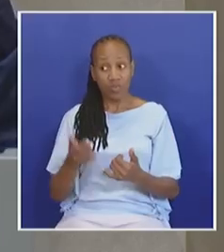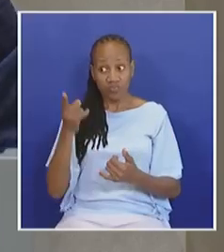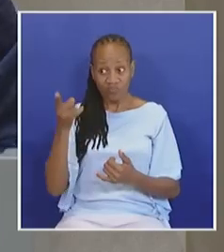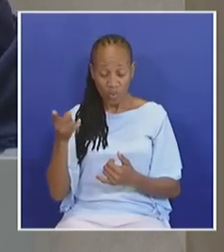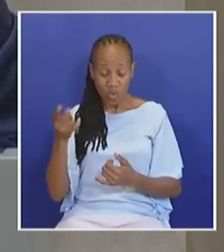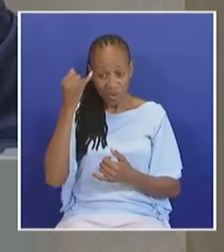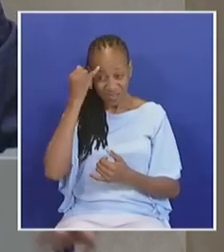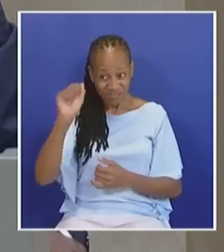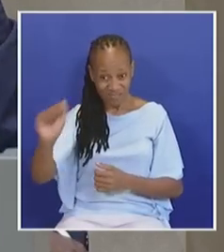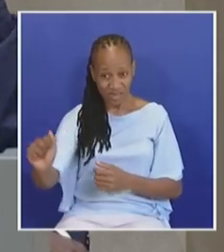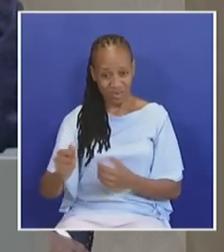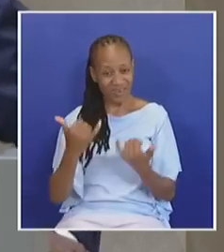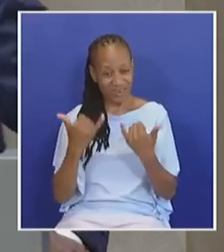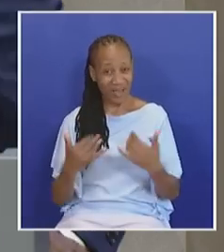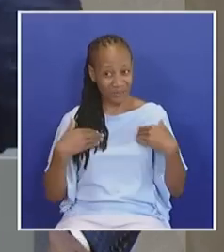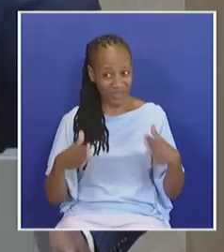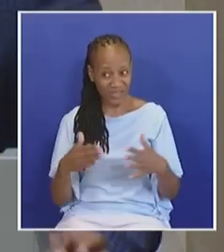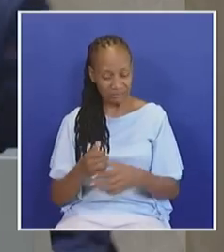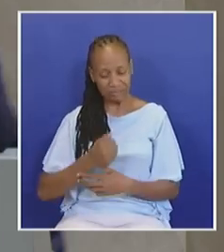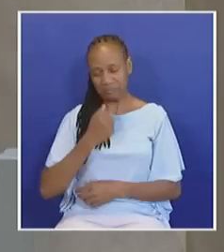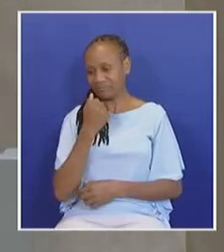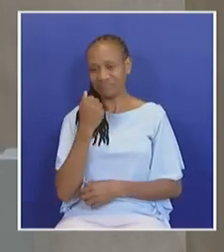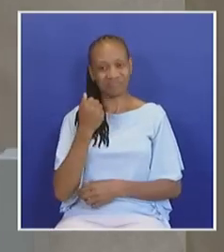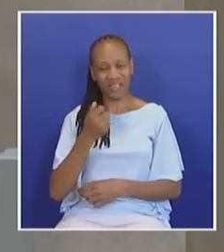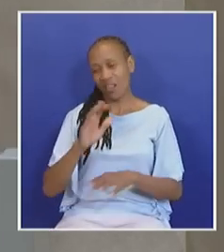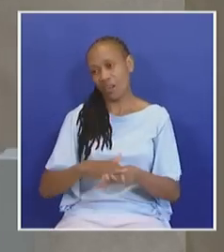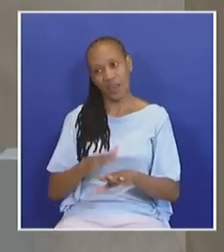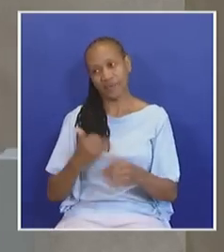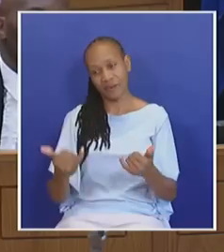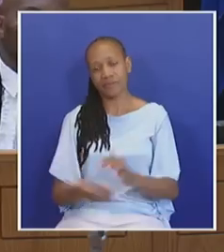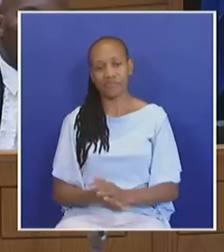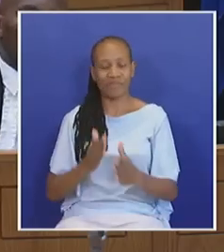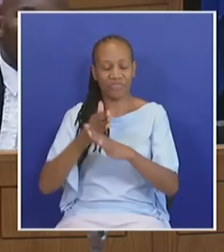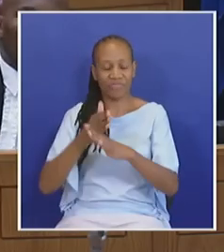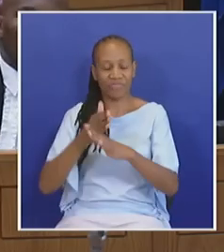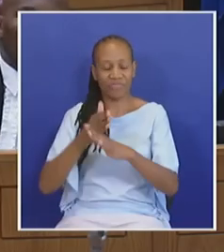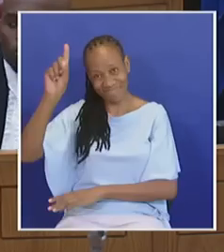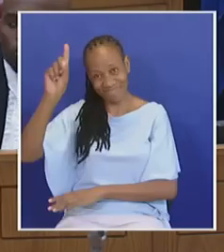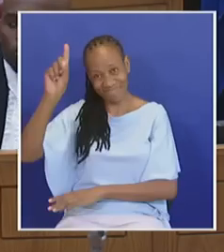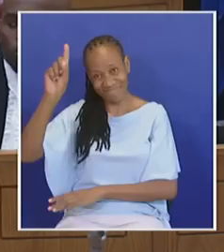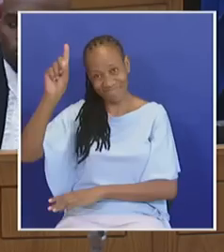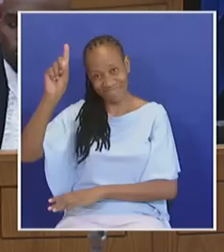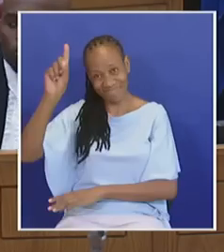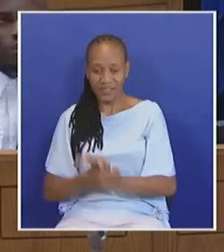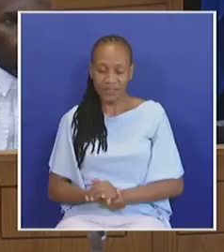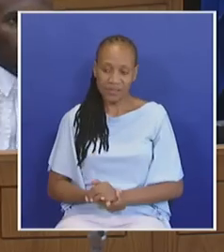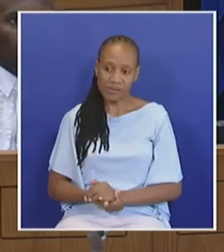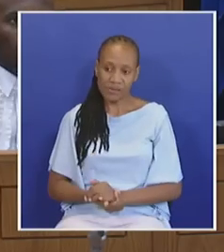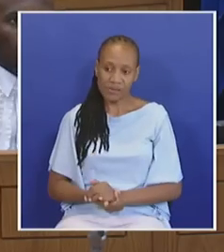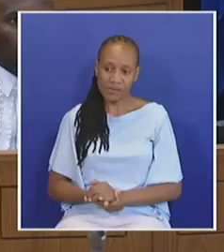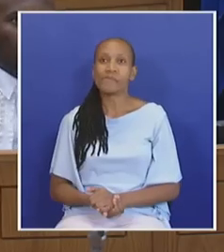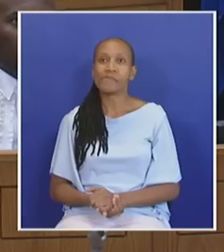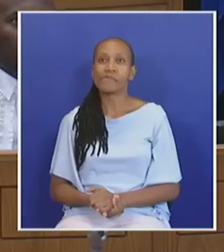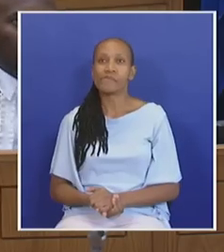unfortunate. Honorable Mohapi, Honorable Smith. Honorable Chairperson, the Honorable